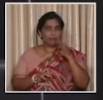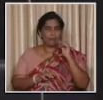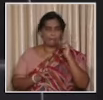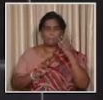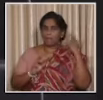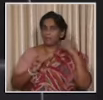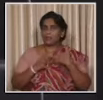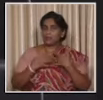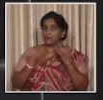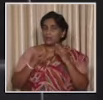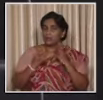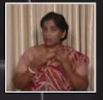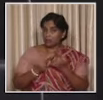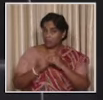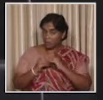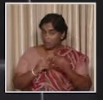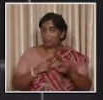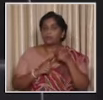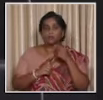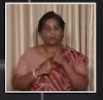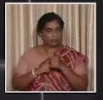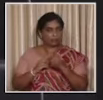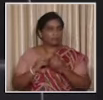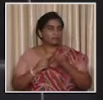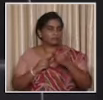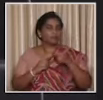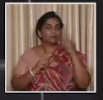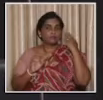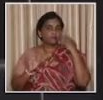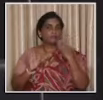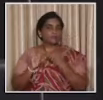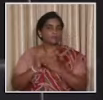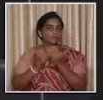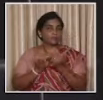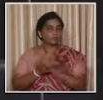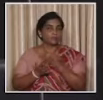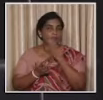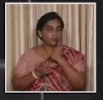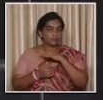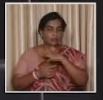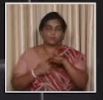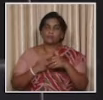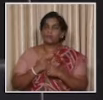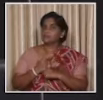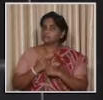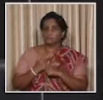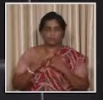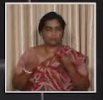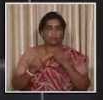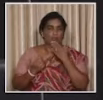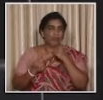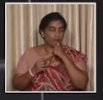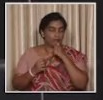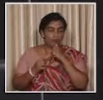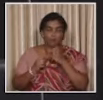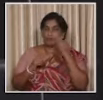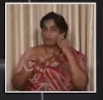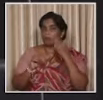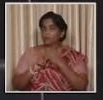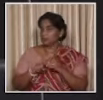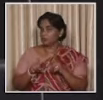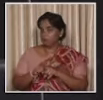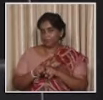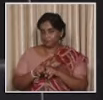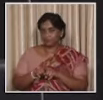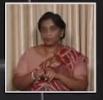Ever since then, we didn't have dedicated reservoirs for water supply in this country. Only few